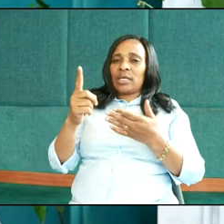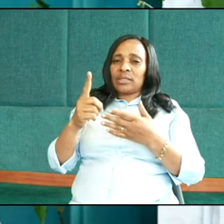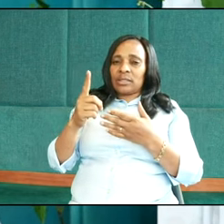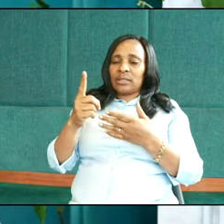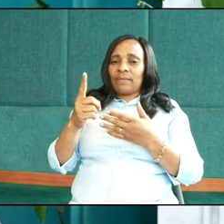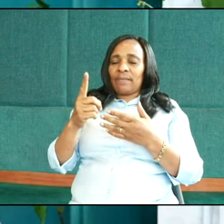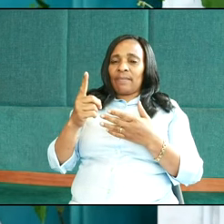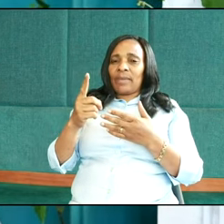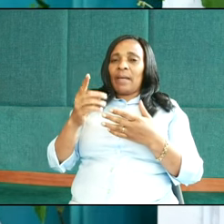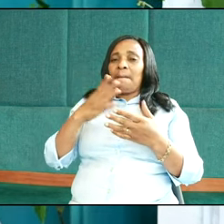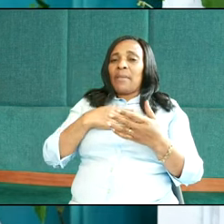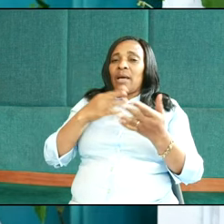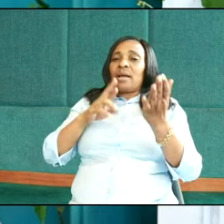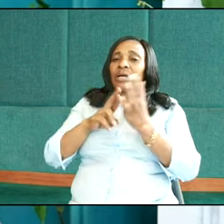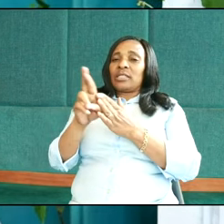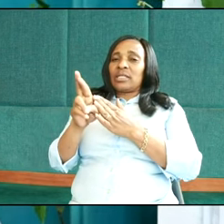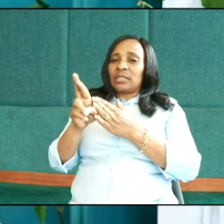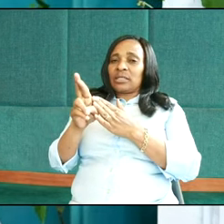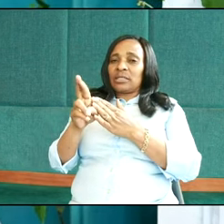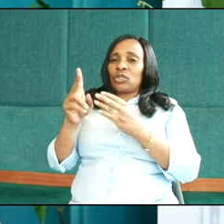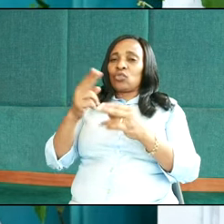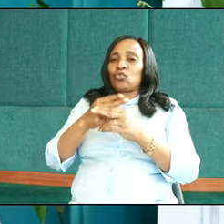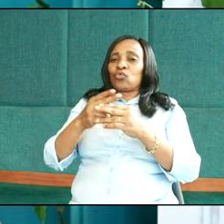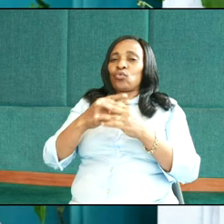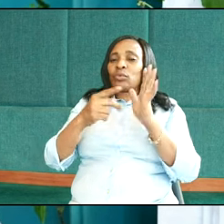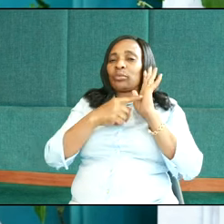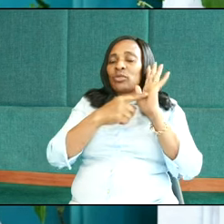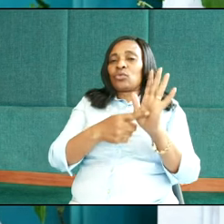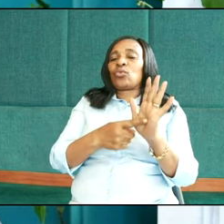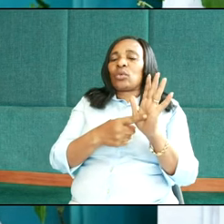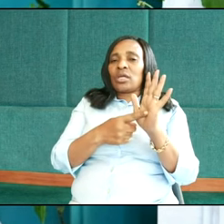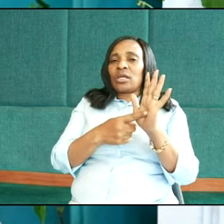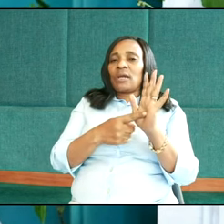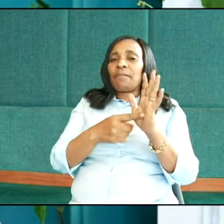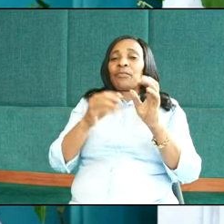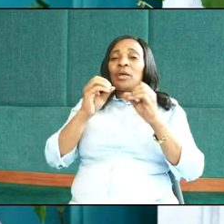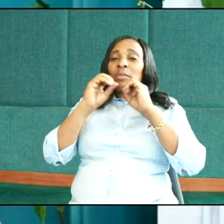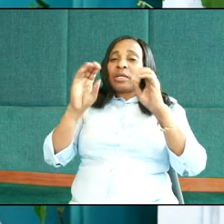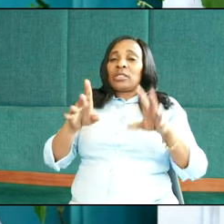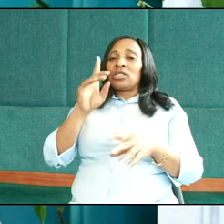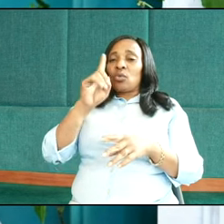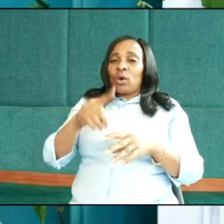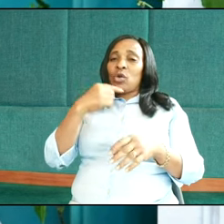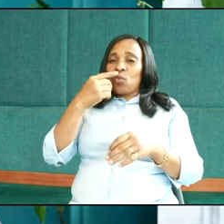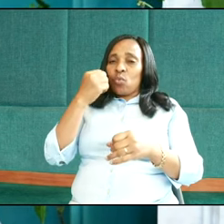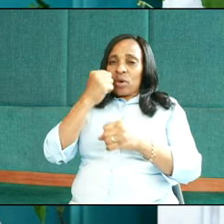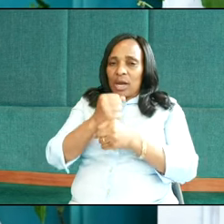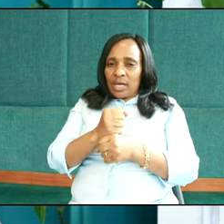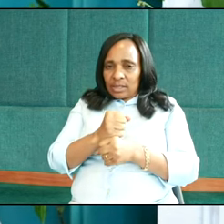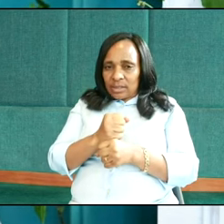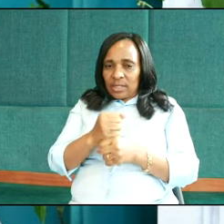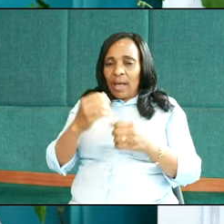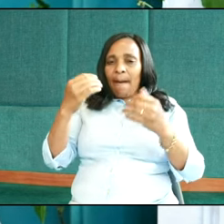hand, mm-hmm. and my righteousness will soon be revealed. Mm-hmm. Blessed is the one who does this, the person who holds